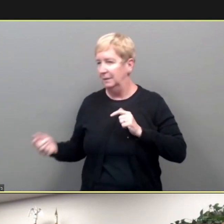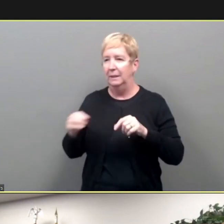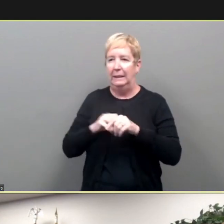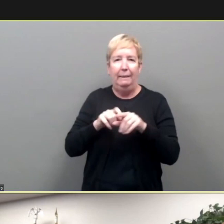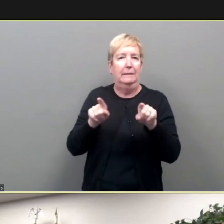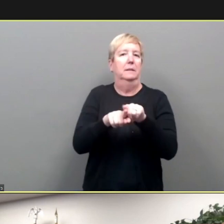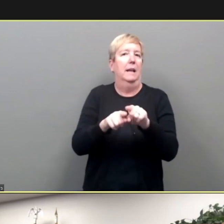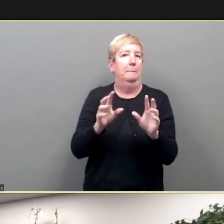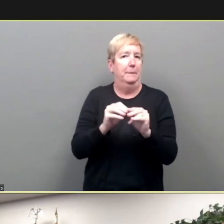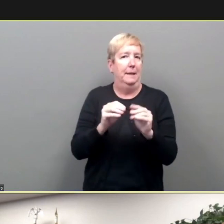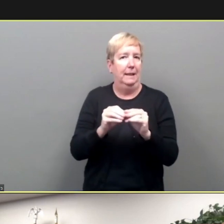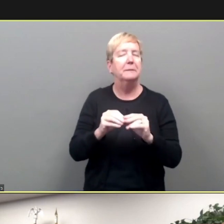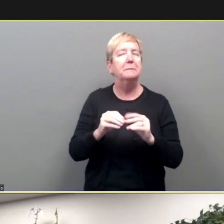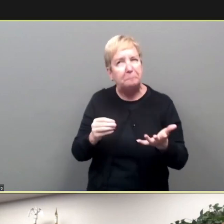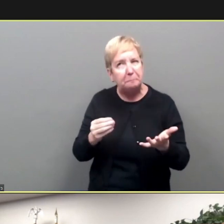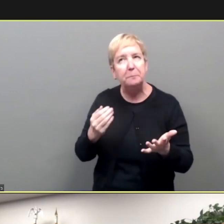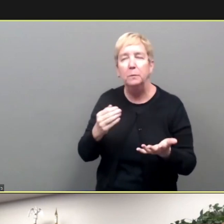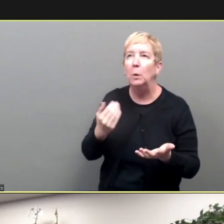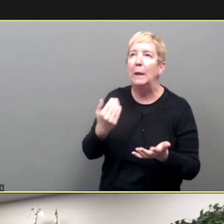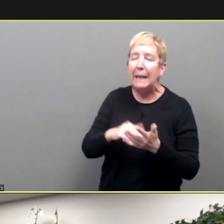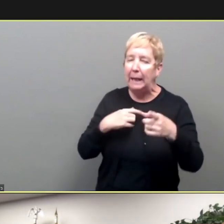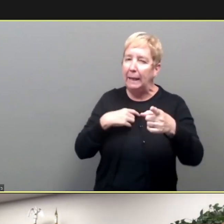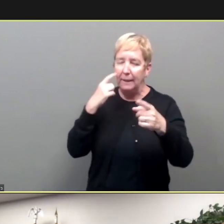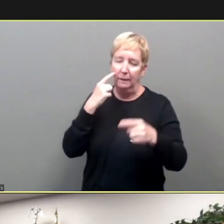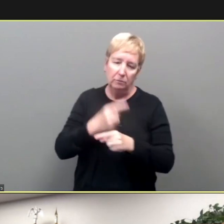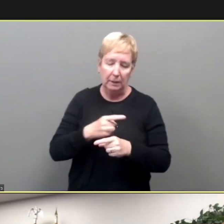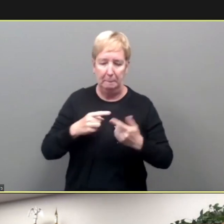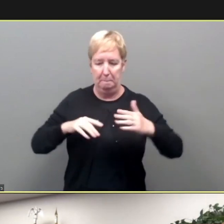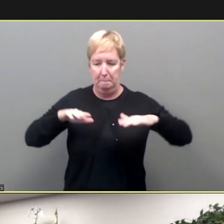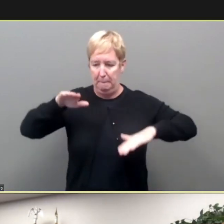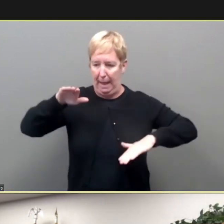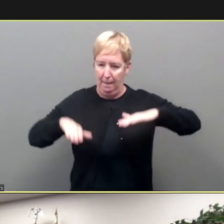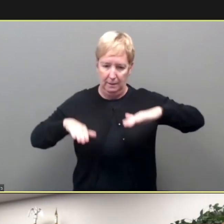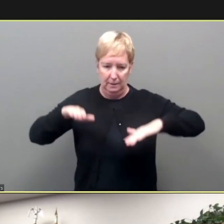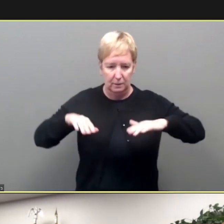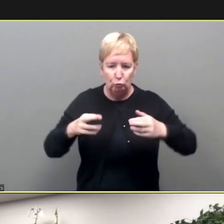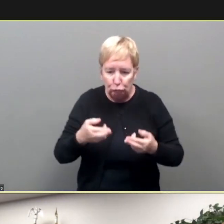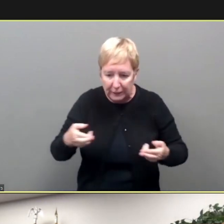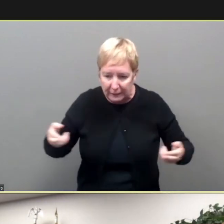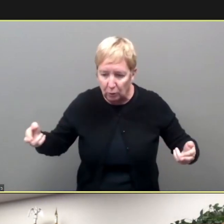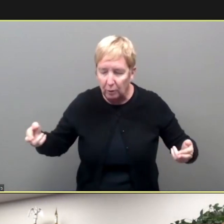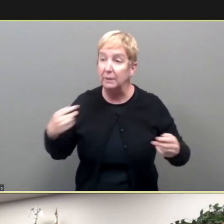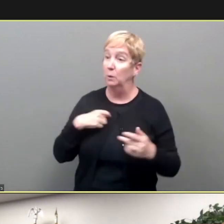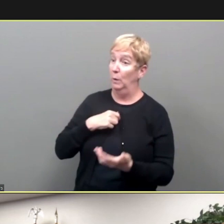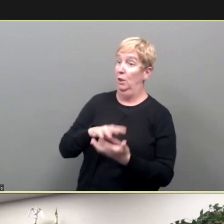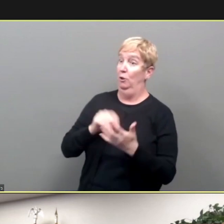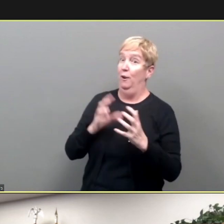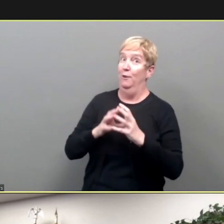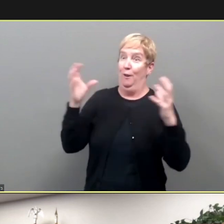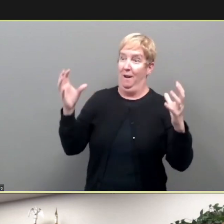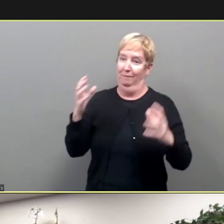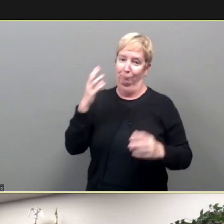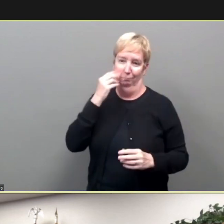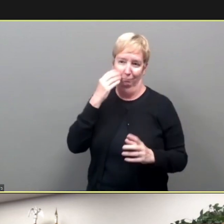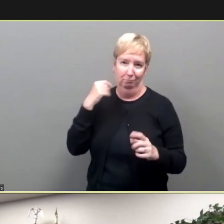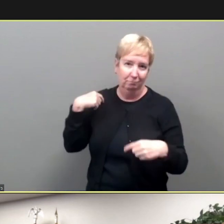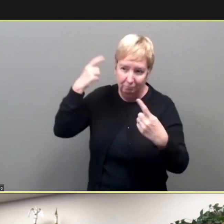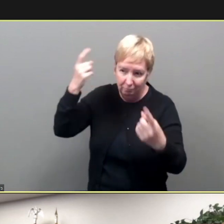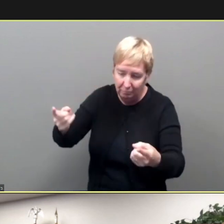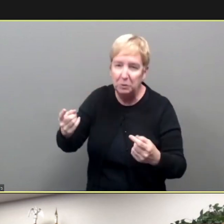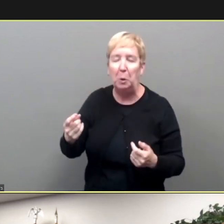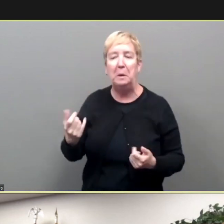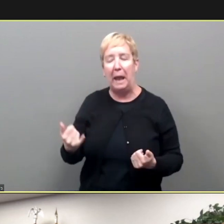trying to balance our resources and demand. We've learned a lot from the first time through, and so we're rolling